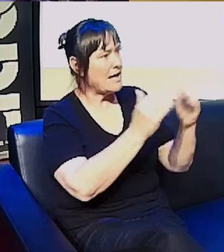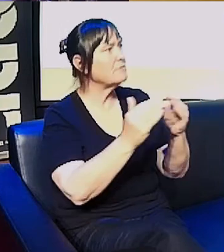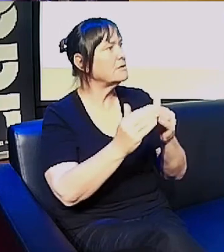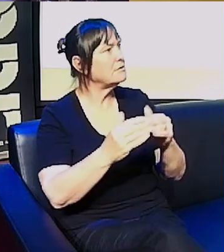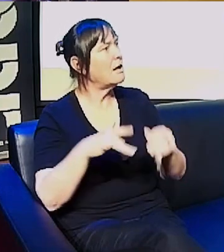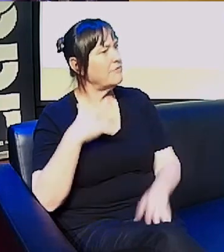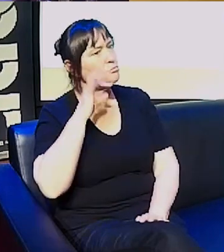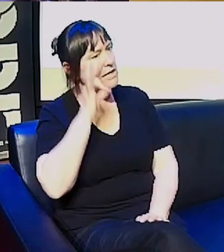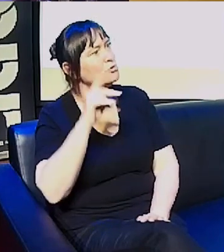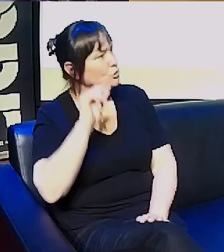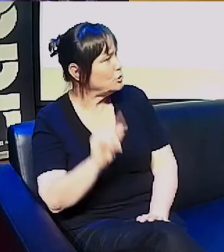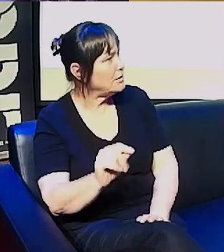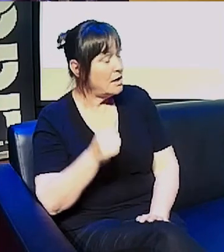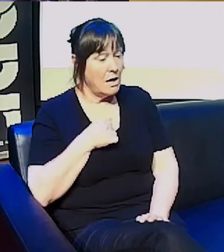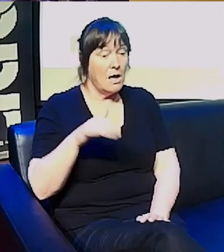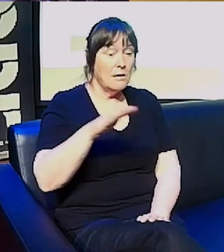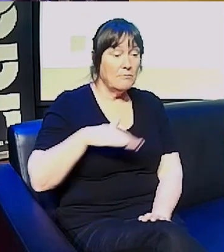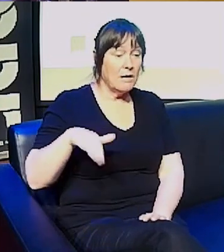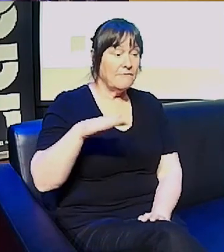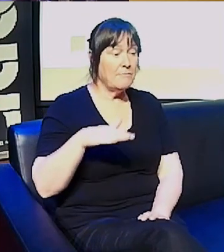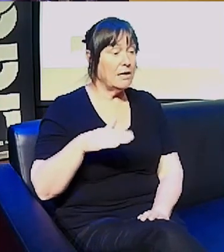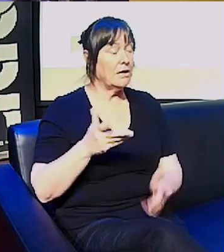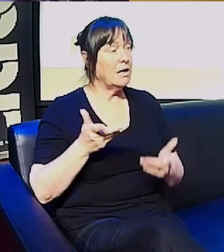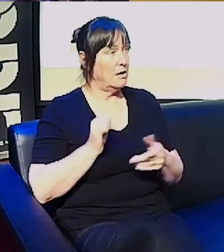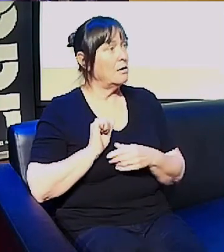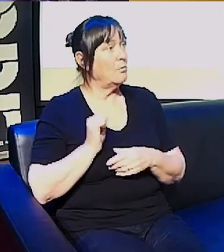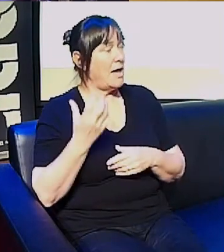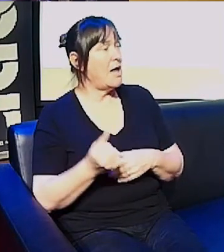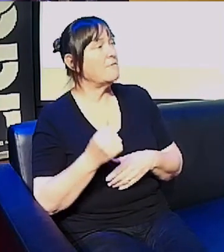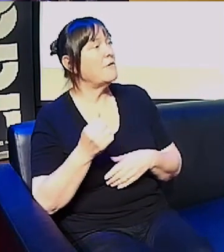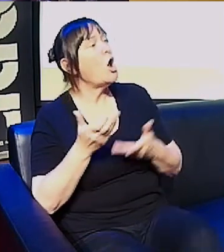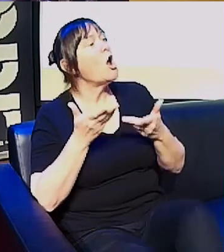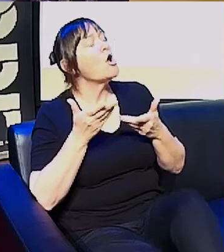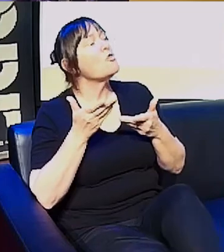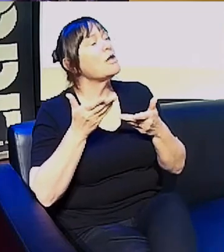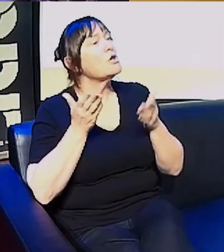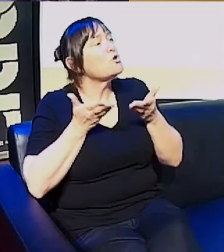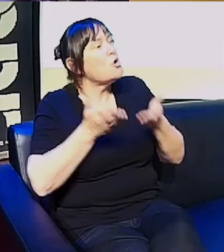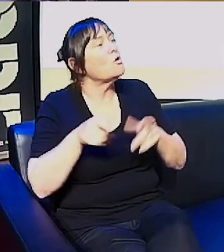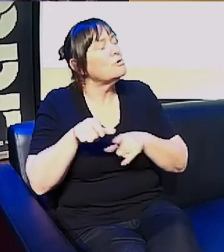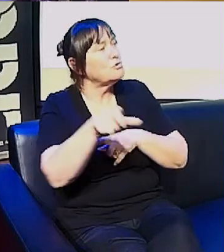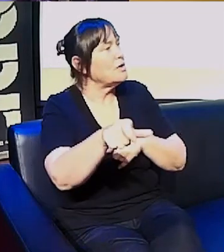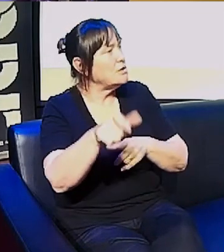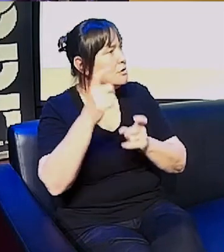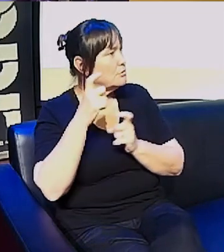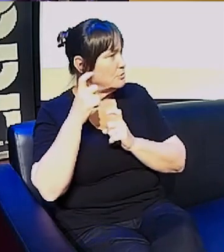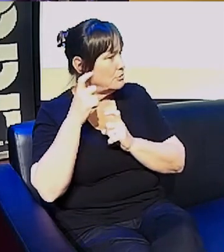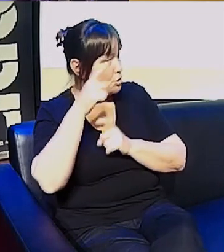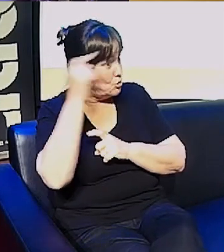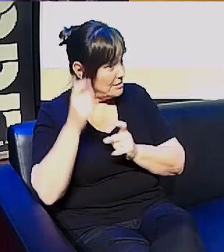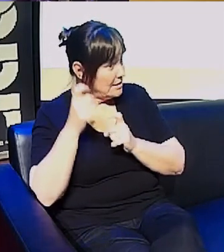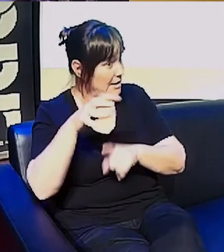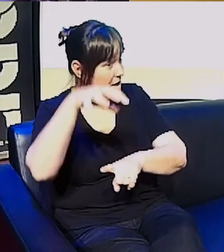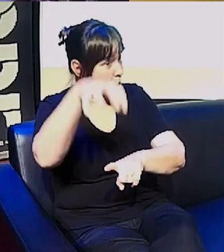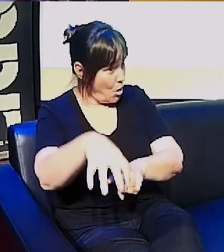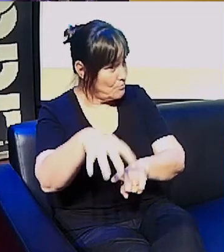to do it. My family, we own Cook Street Nursing Care Centre here in town, a small rest home. So health is another area and a passion of mine.